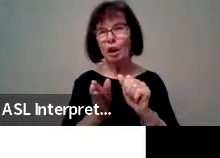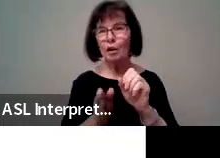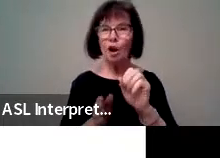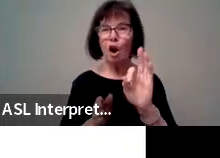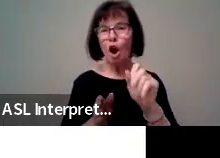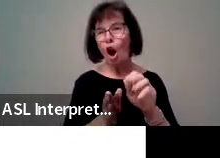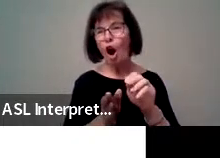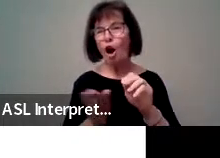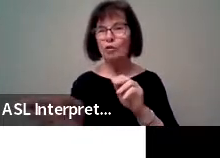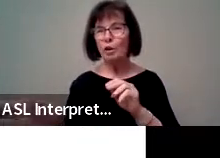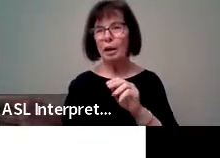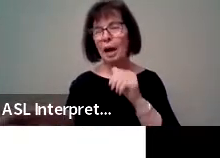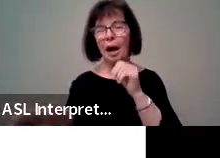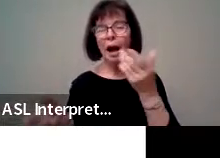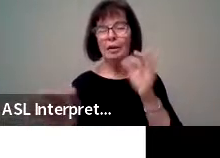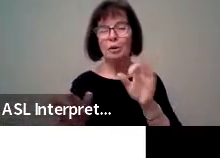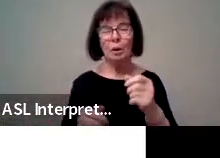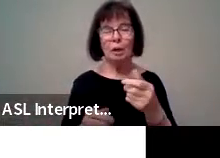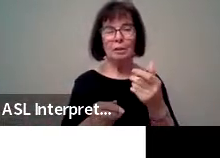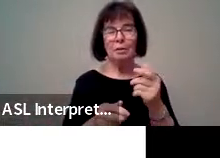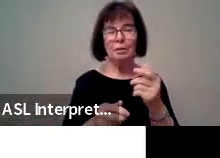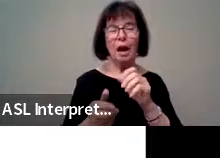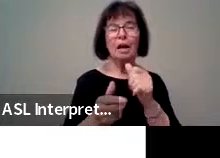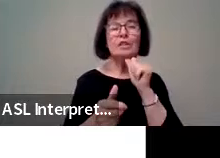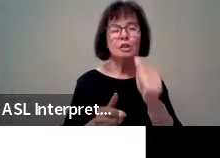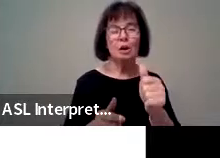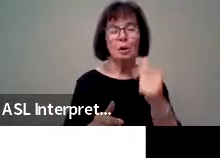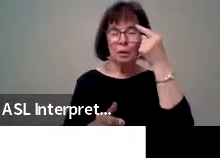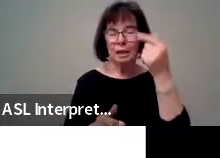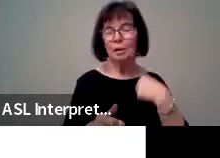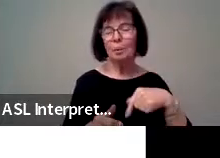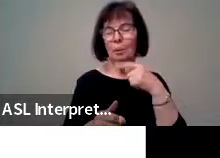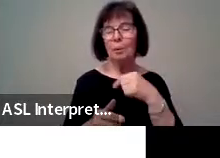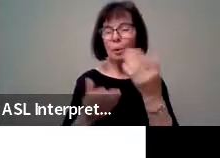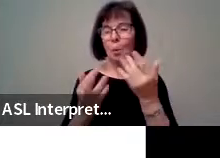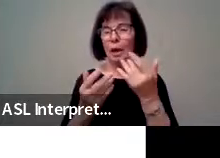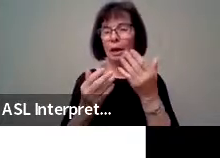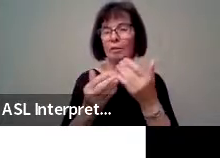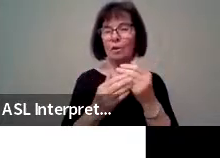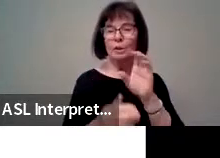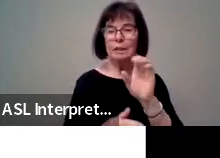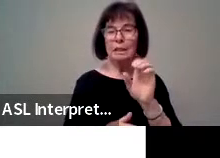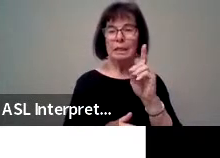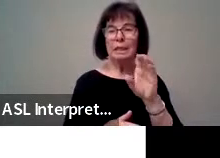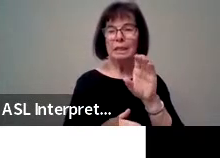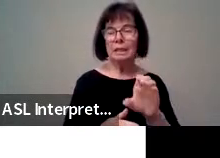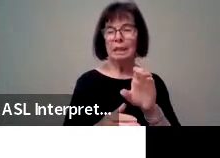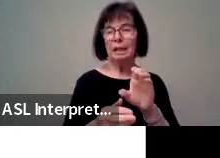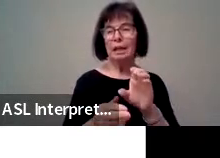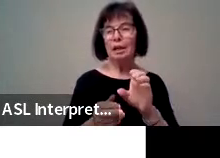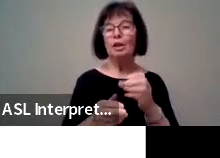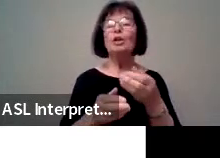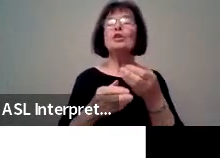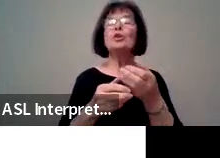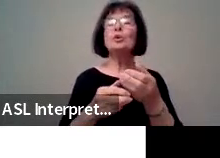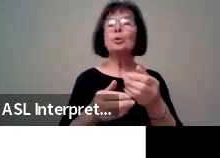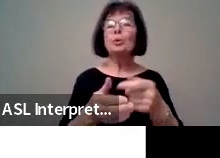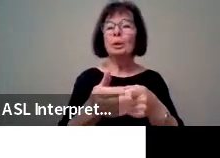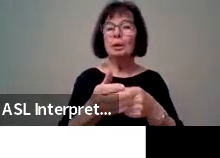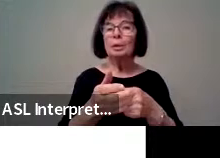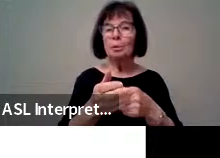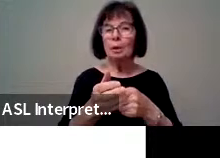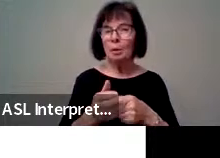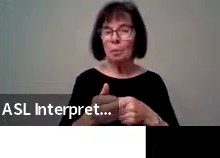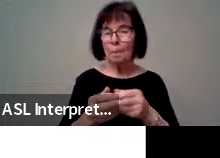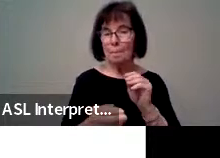for CDC's high community levels to put this requirement in place. Instead, we would look at